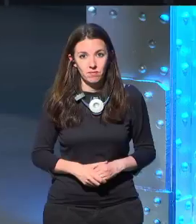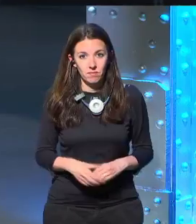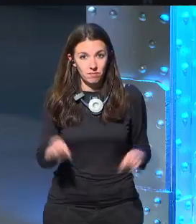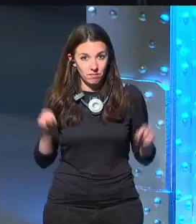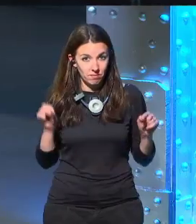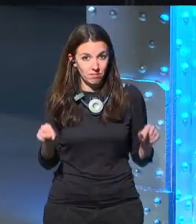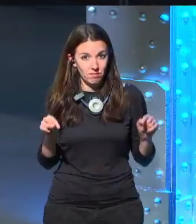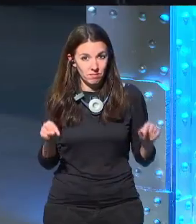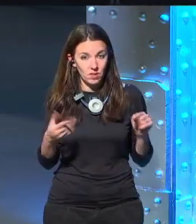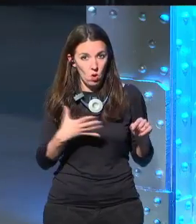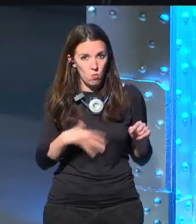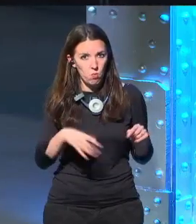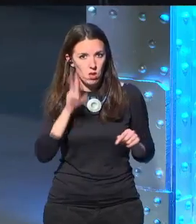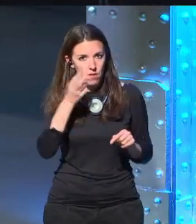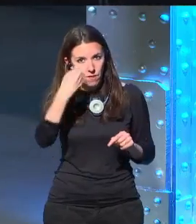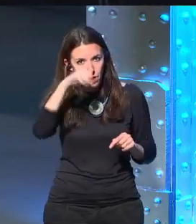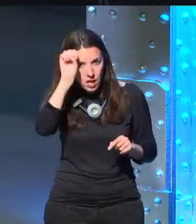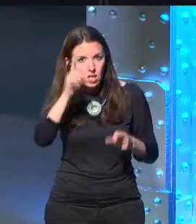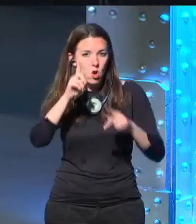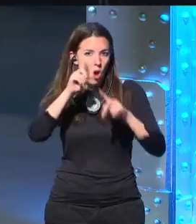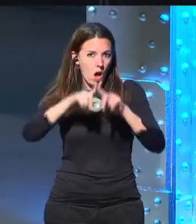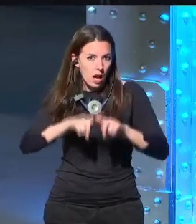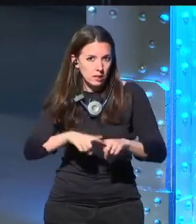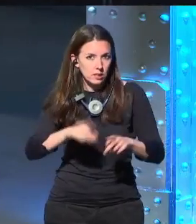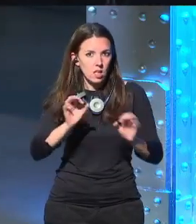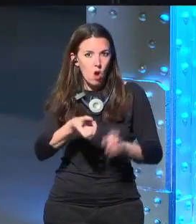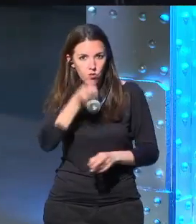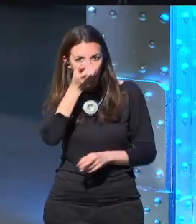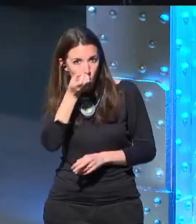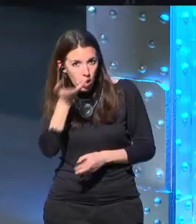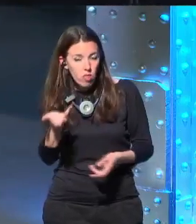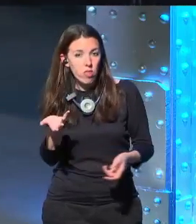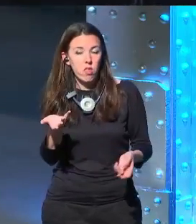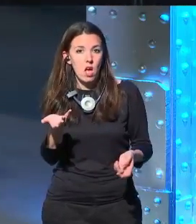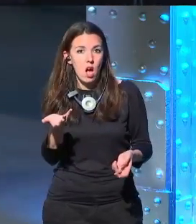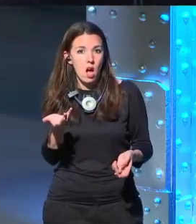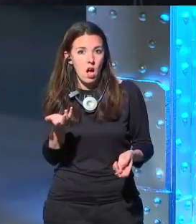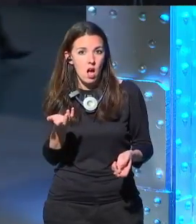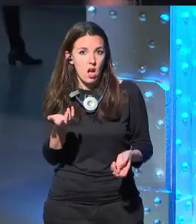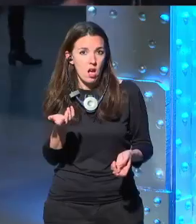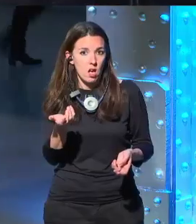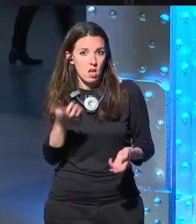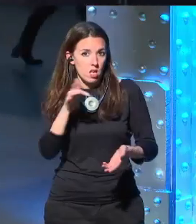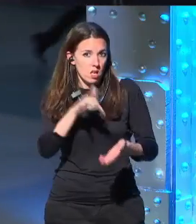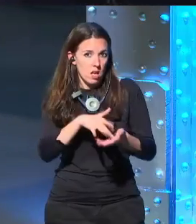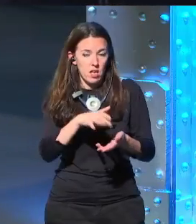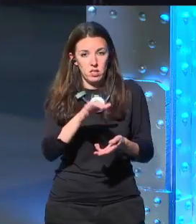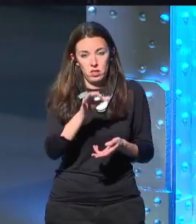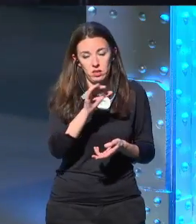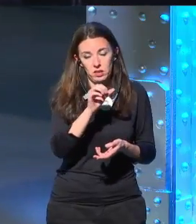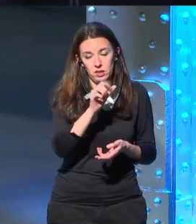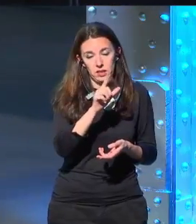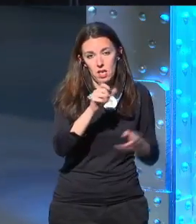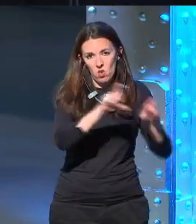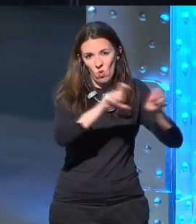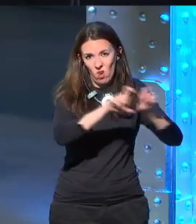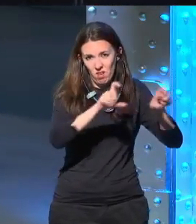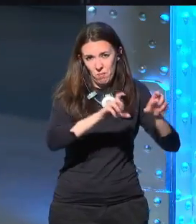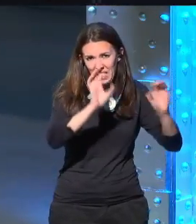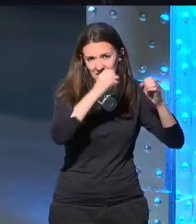or Amsterdam. We saw it in Florence in 1470, Silicon Valley. I hope places like New Orleans can be that